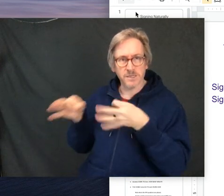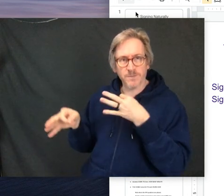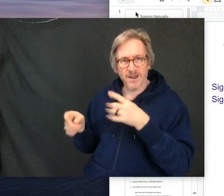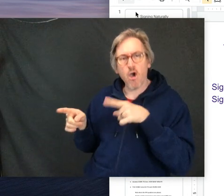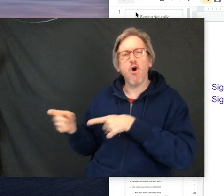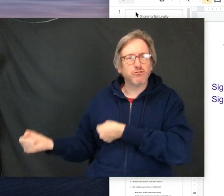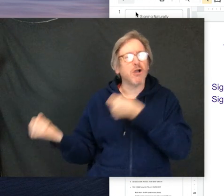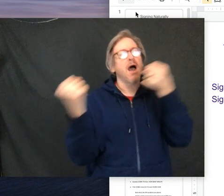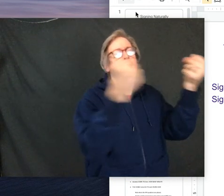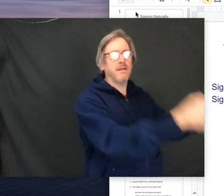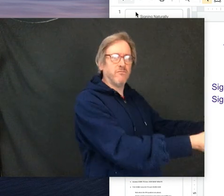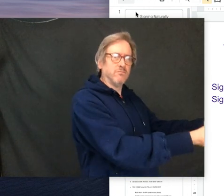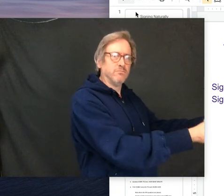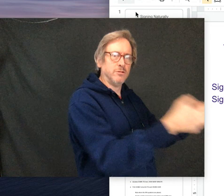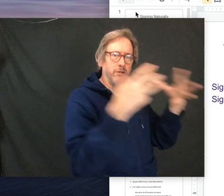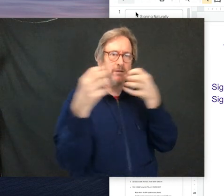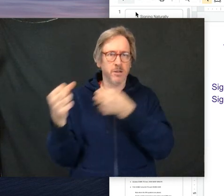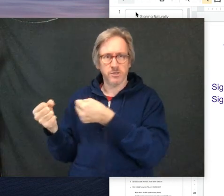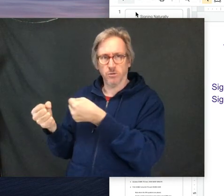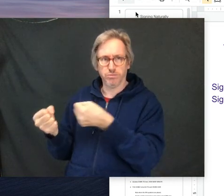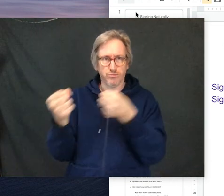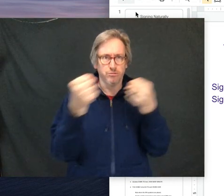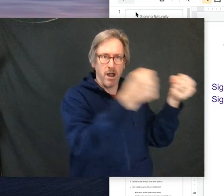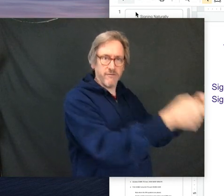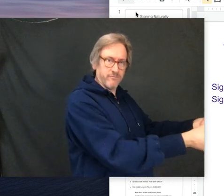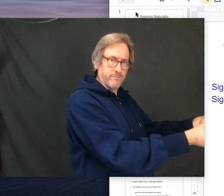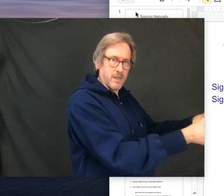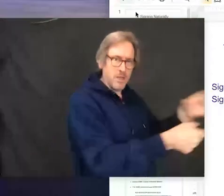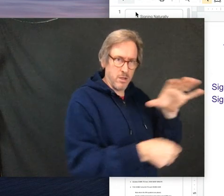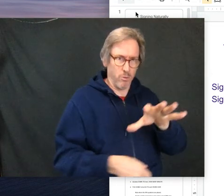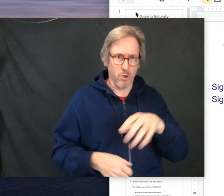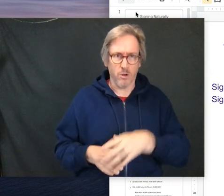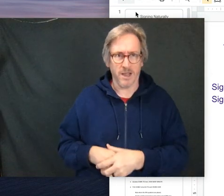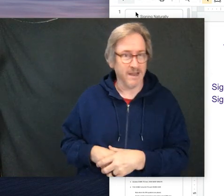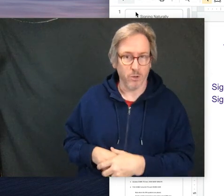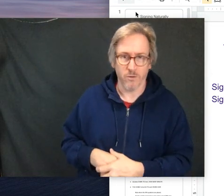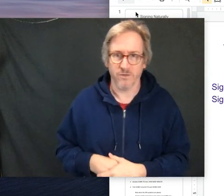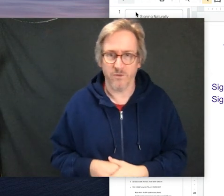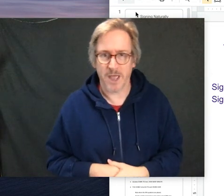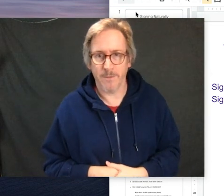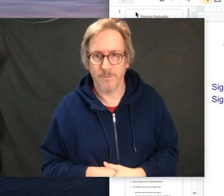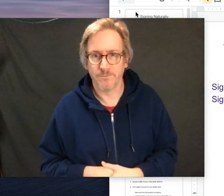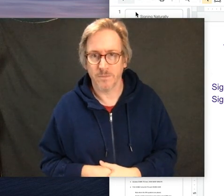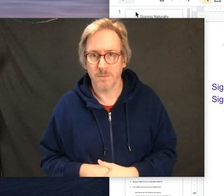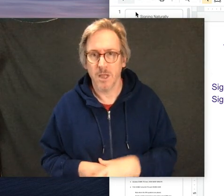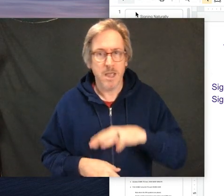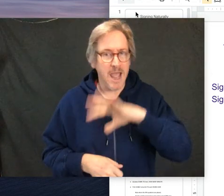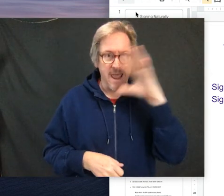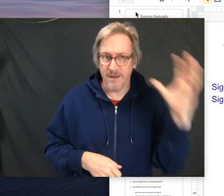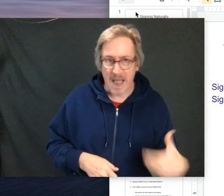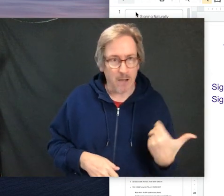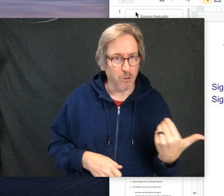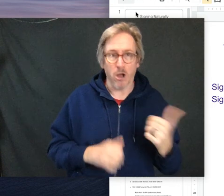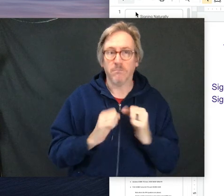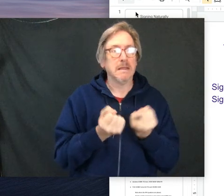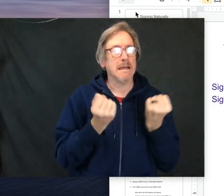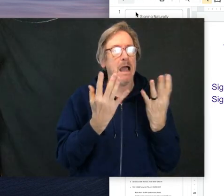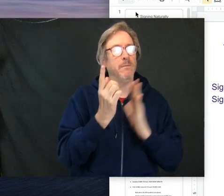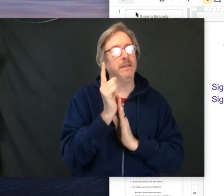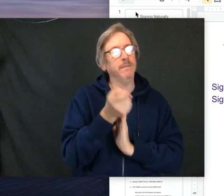Then explain. Oh, I drive. Right. So drive. And we'll go over the vocab. And how